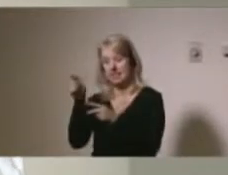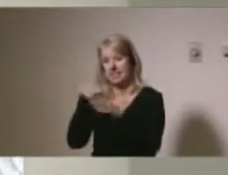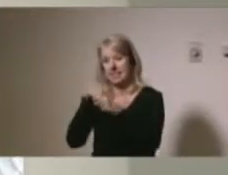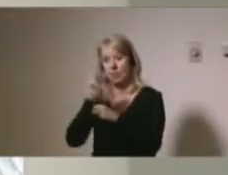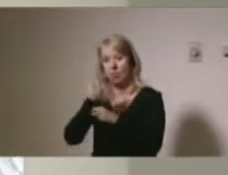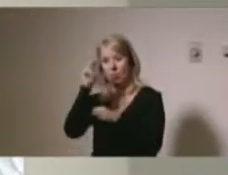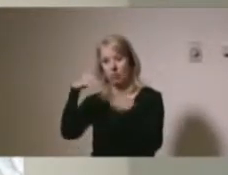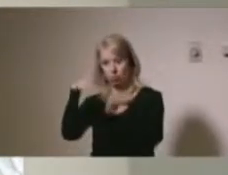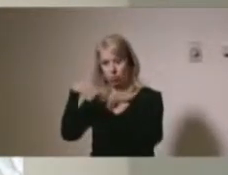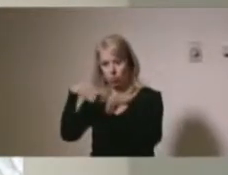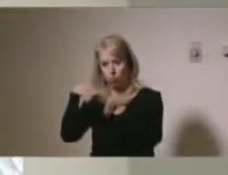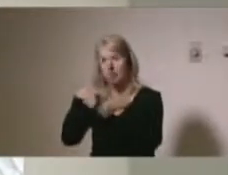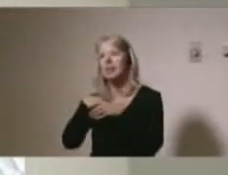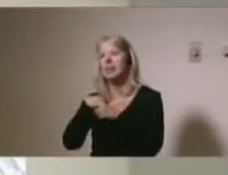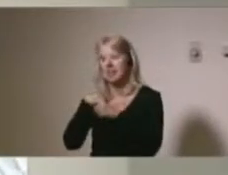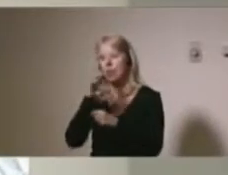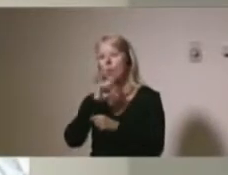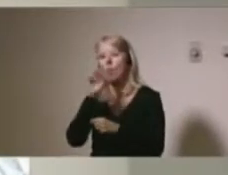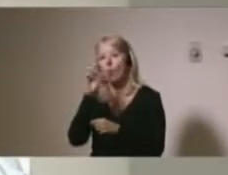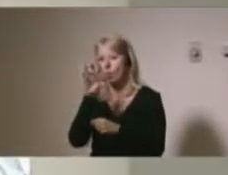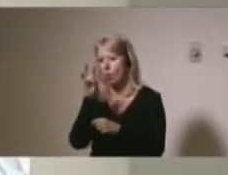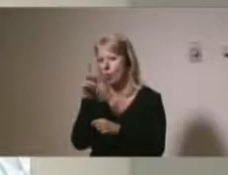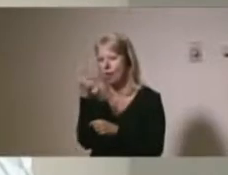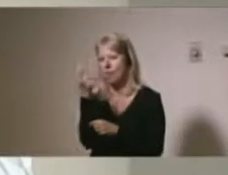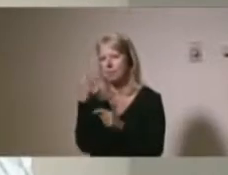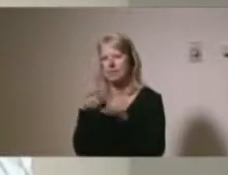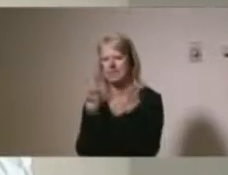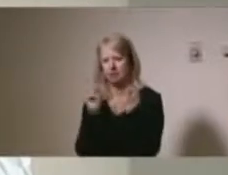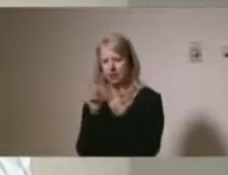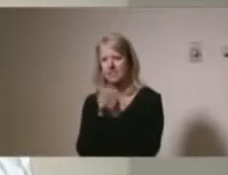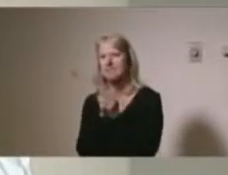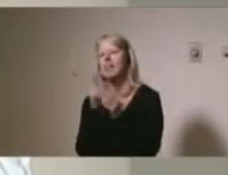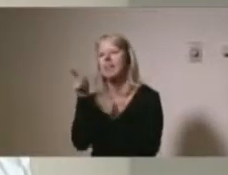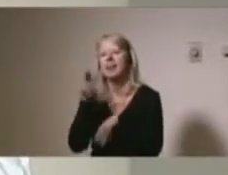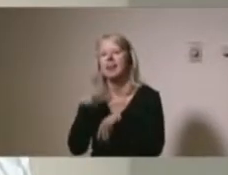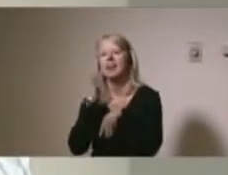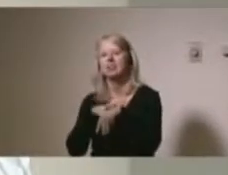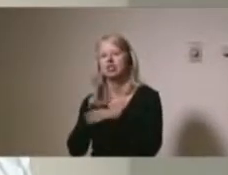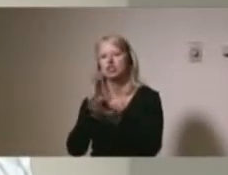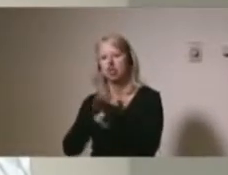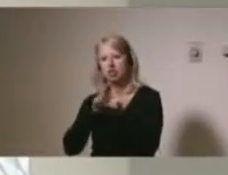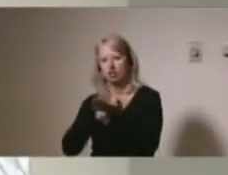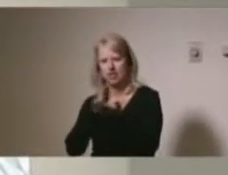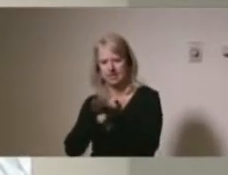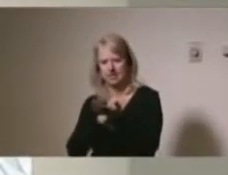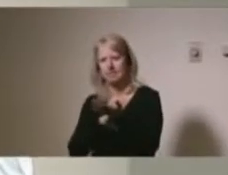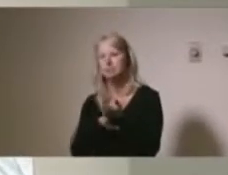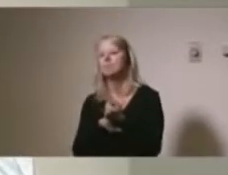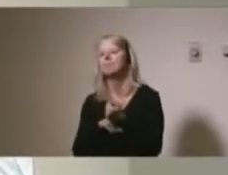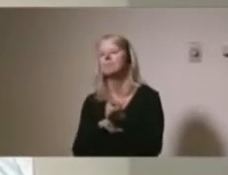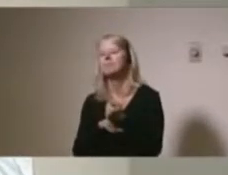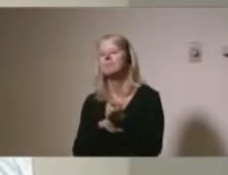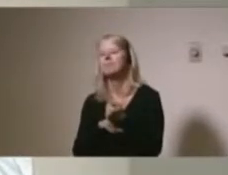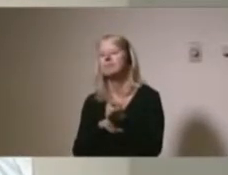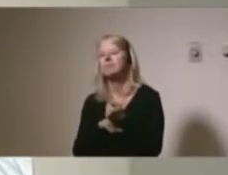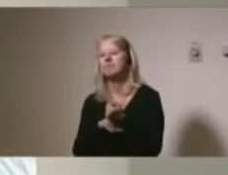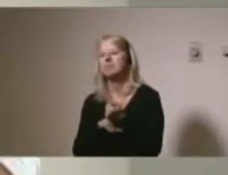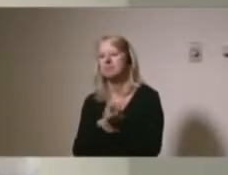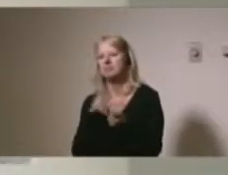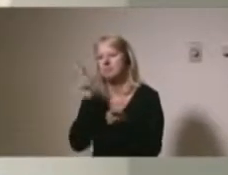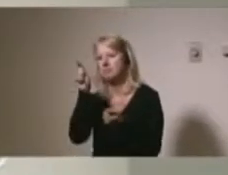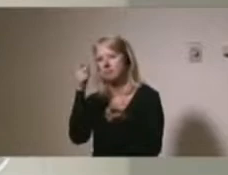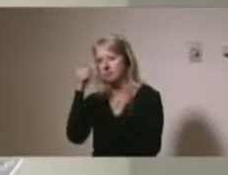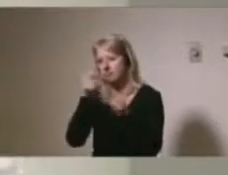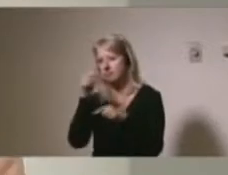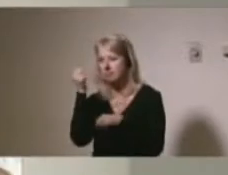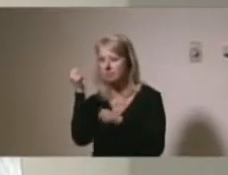Northern Stores, which was inside of Old Crow, was a little bit different. That was a national contract, and what they did is they agreed that inside of